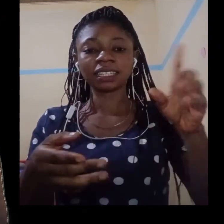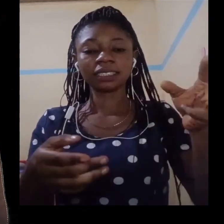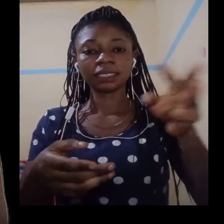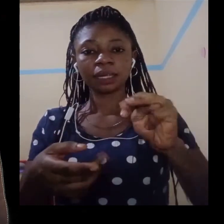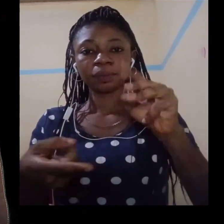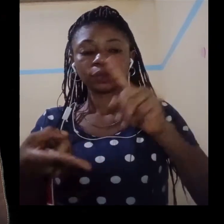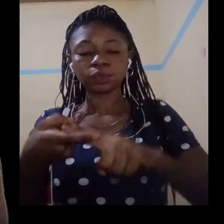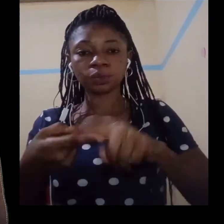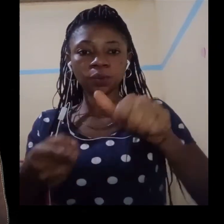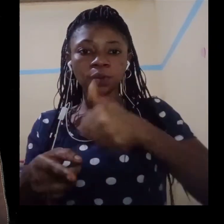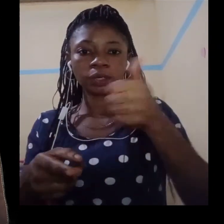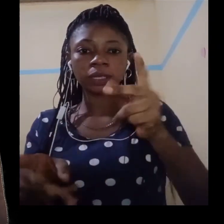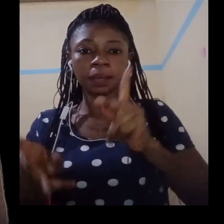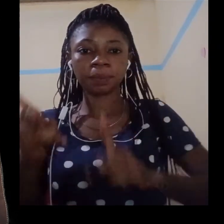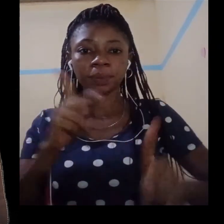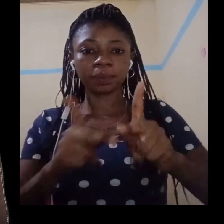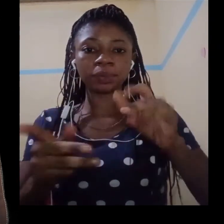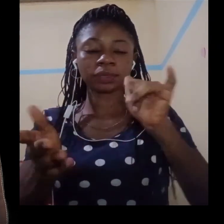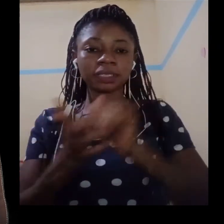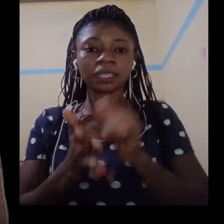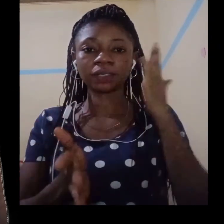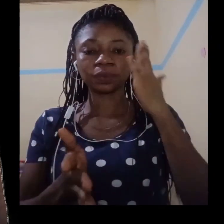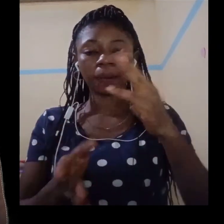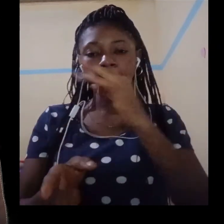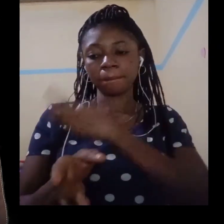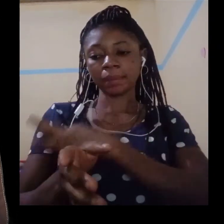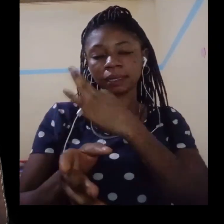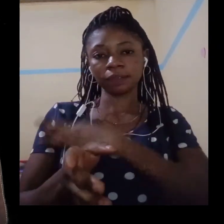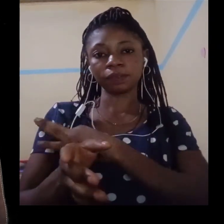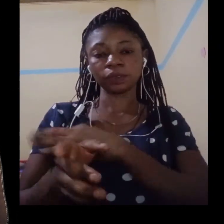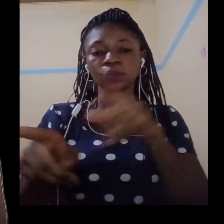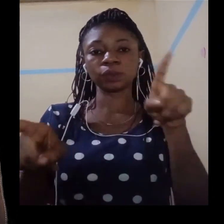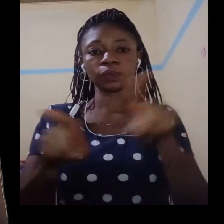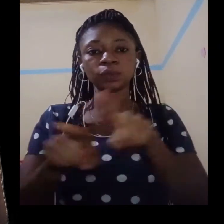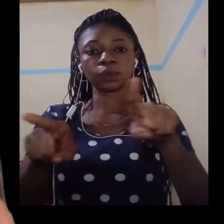benefit. Please subscribe to our channel and like